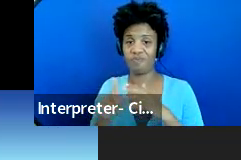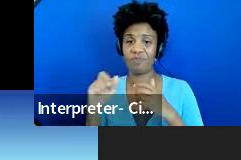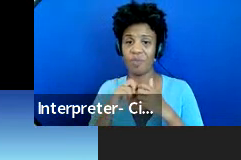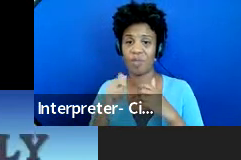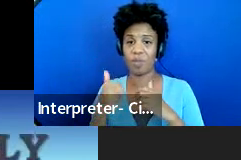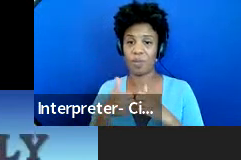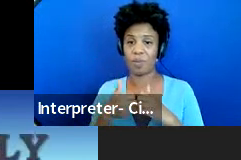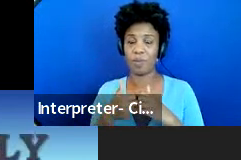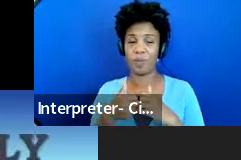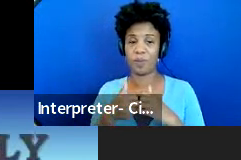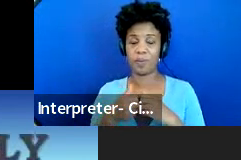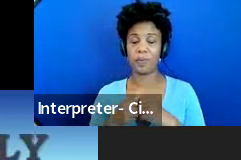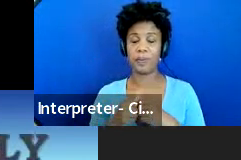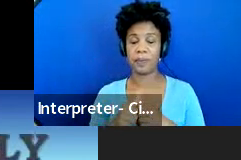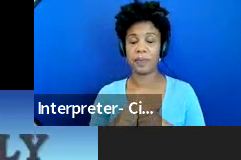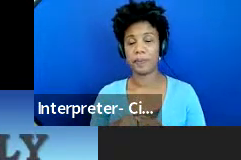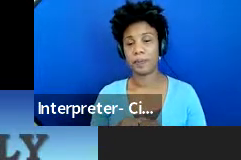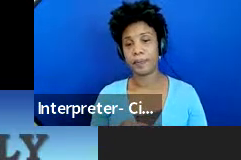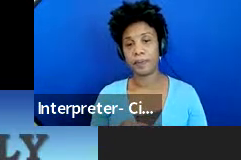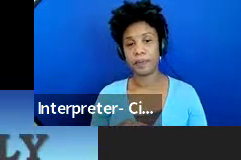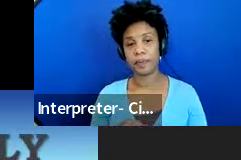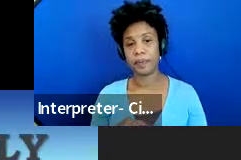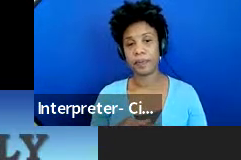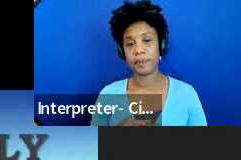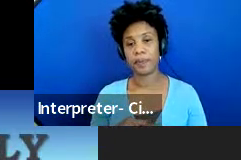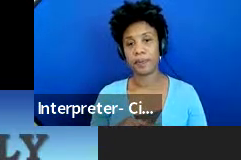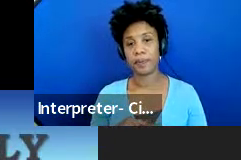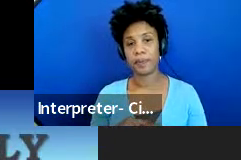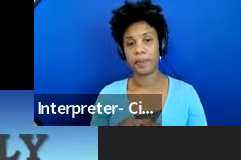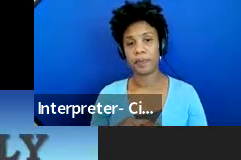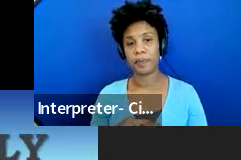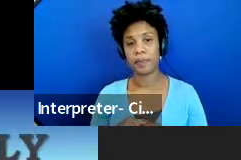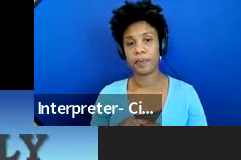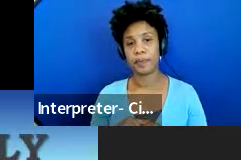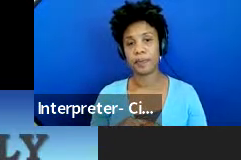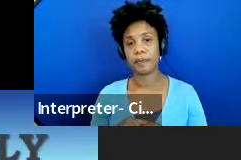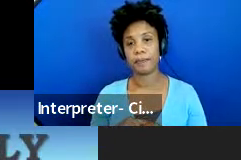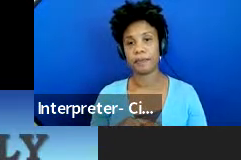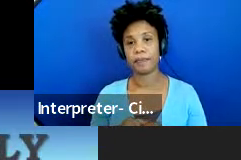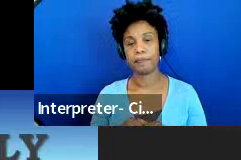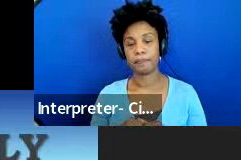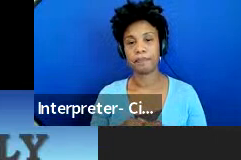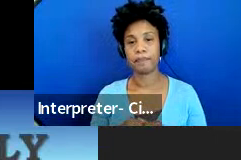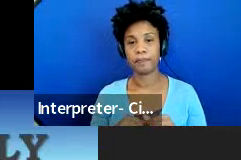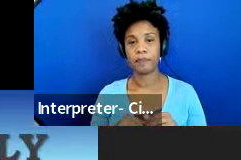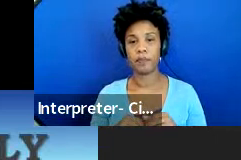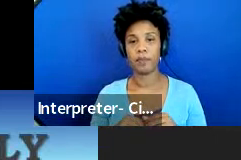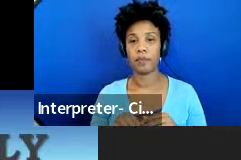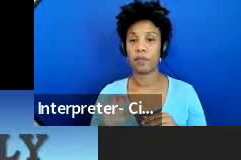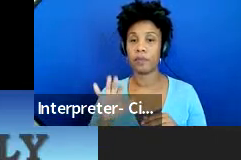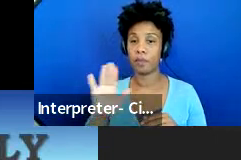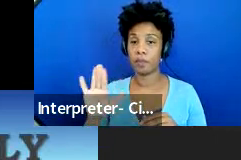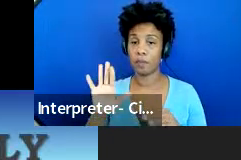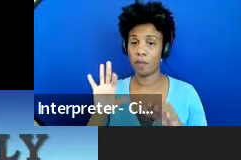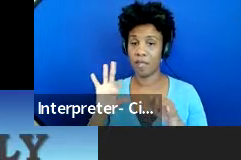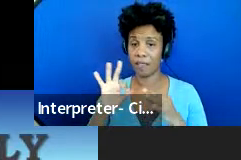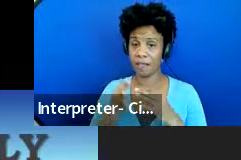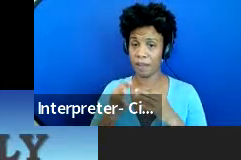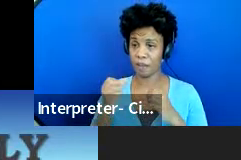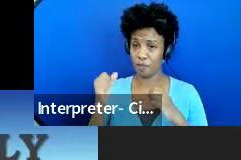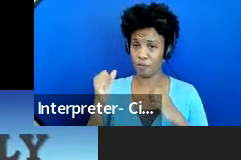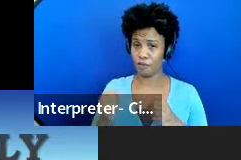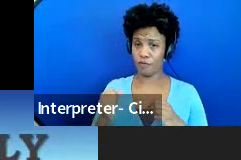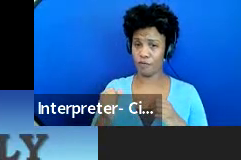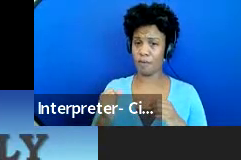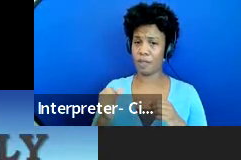problems for them. In terms of family resilience theory, as well as family system theory, we did see